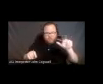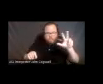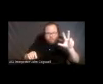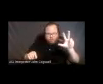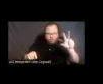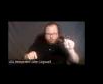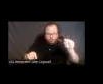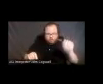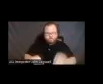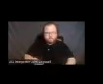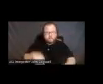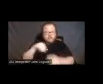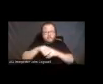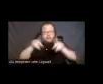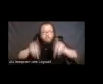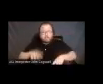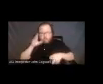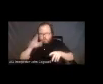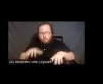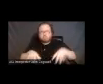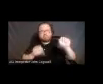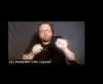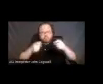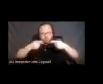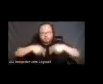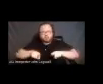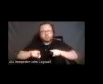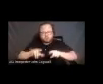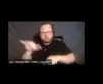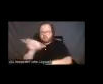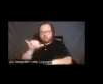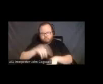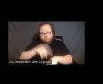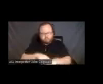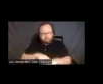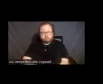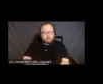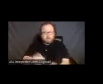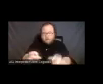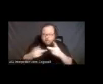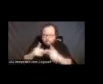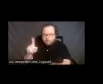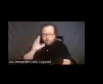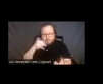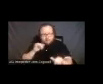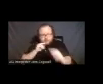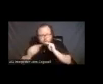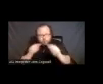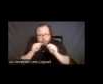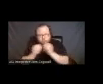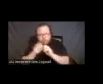will take place during the same time. The specific dates are still being negotiated with our program staff with those